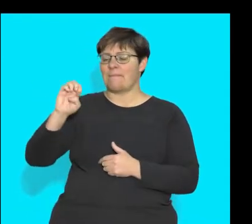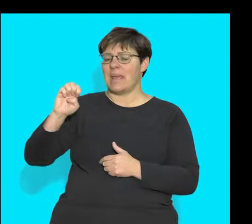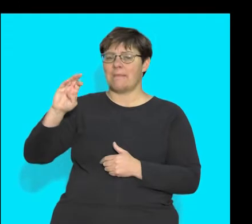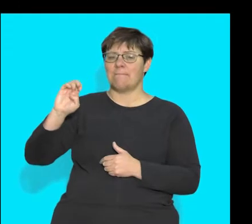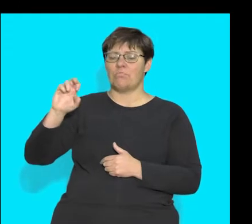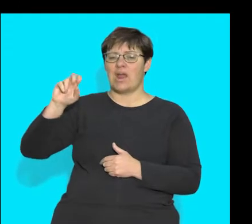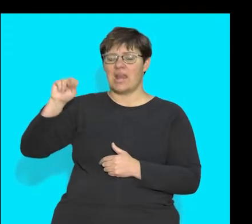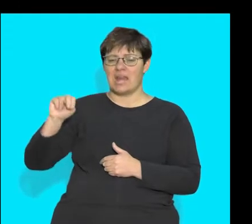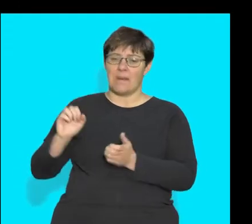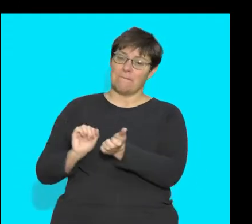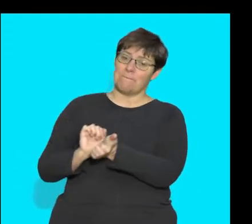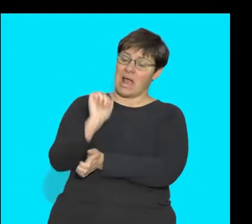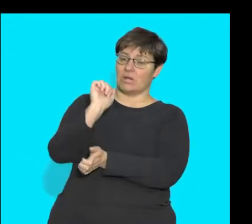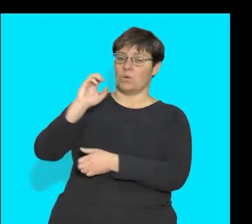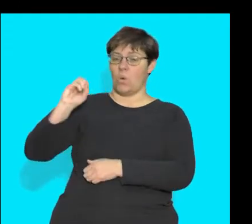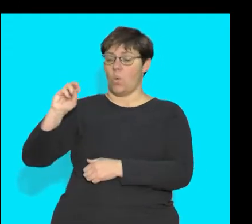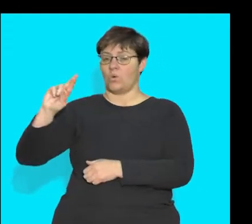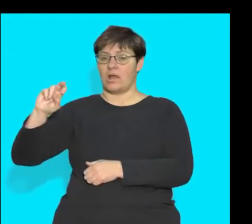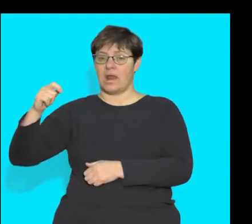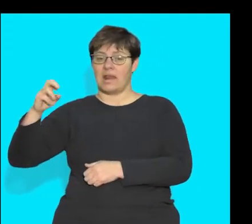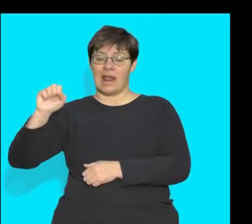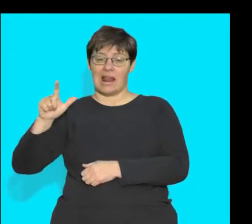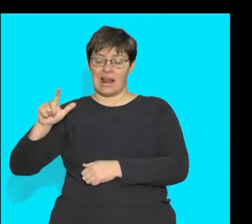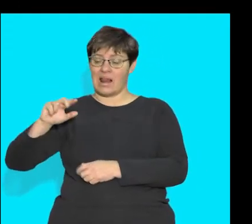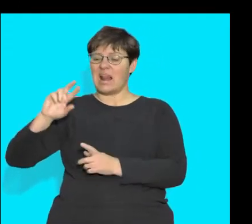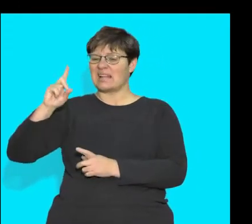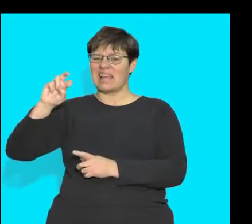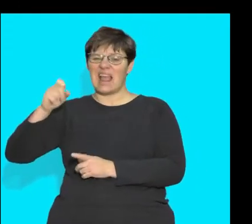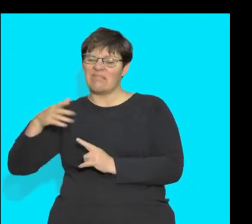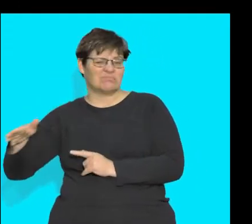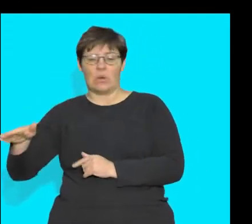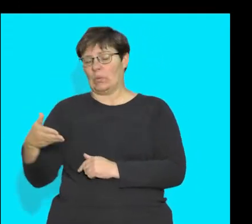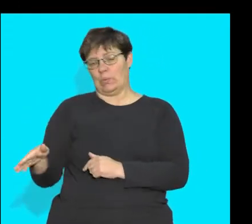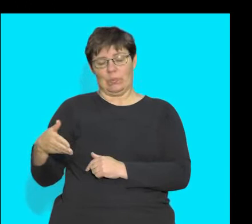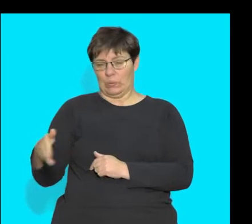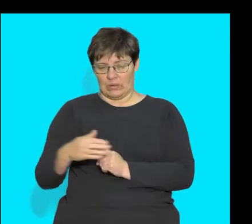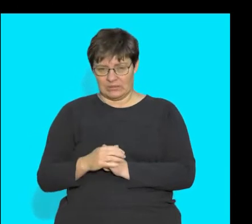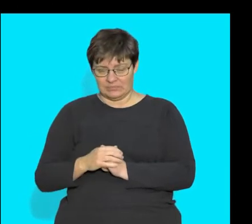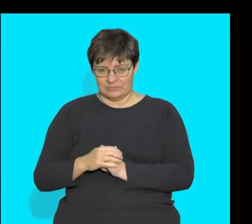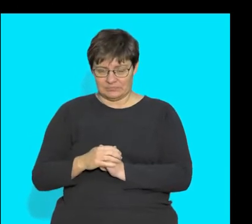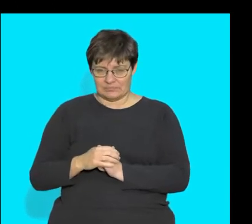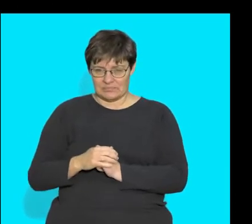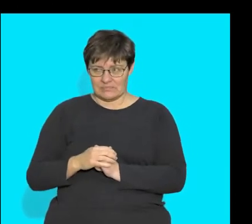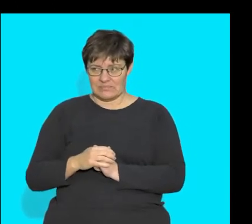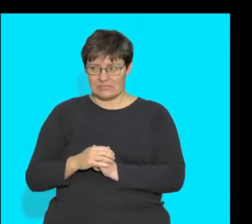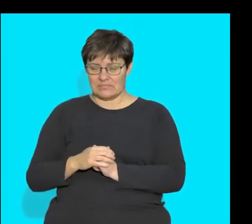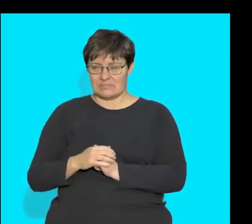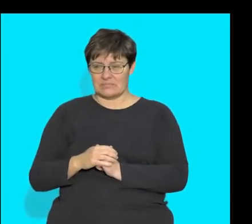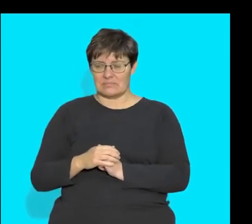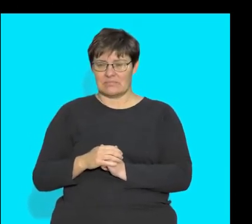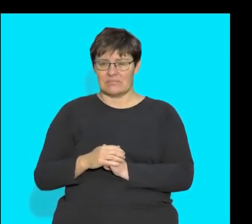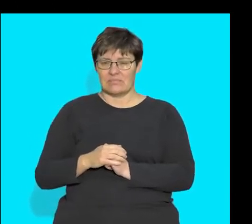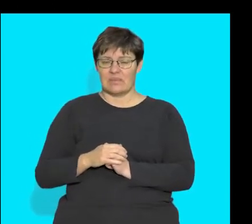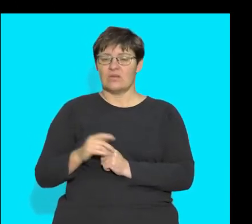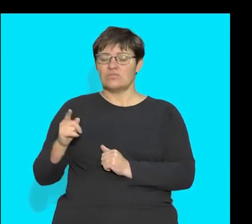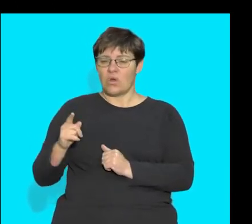membrane-bound organelles. So they had a cell membrane, and they had cytoplasm, and they usually had some kind of